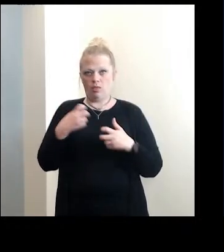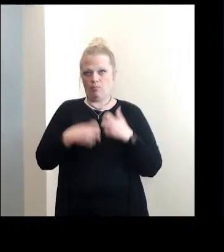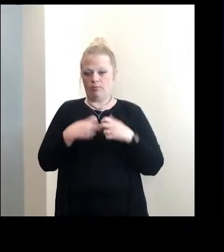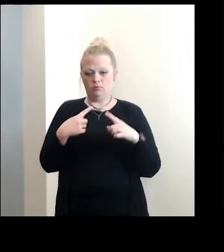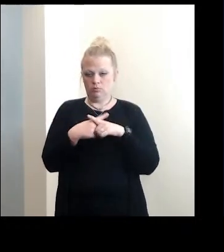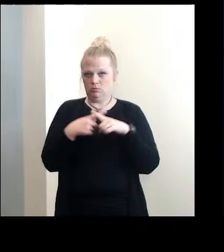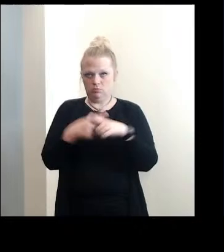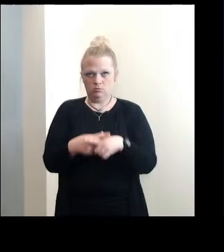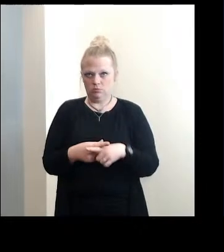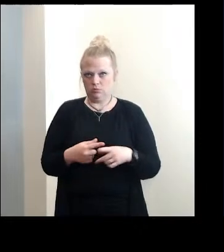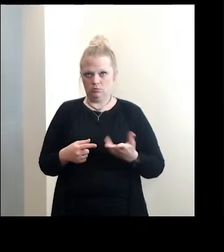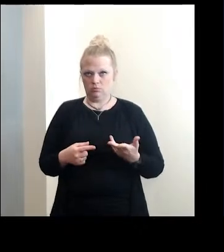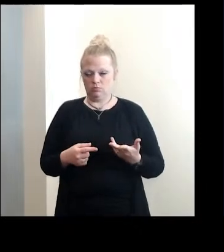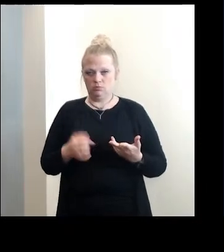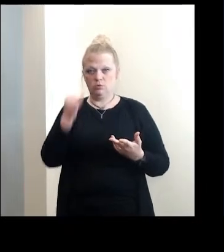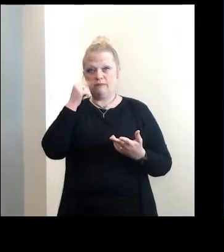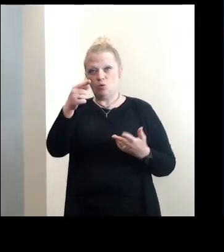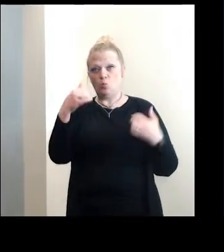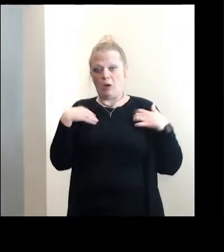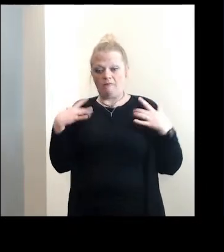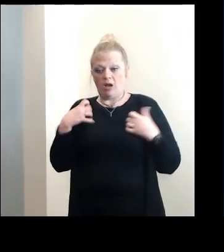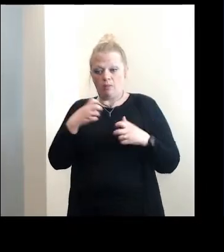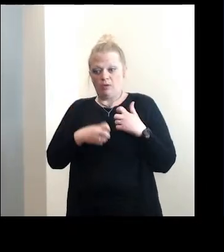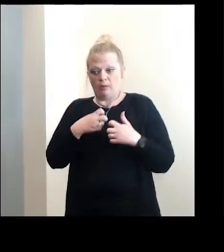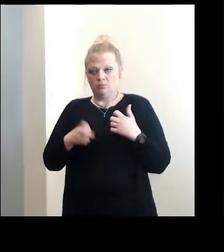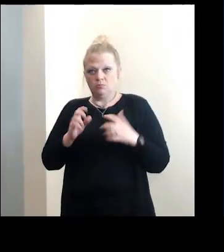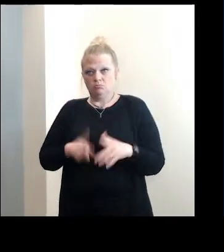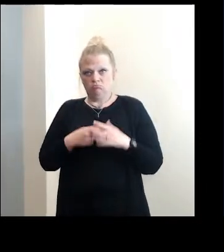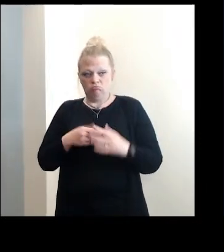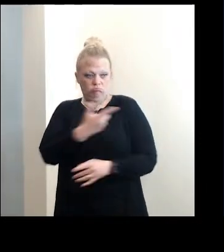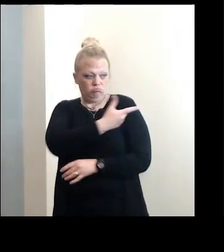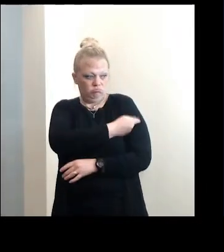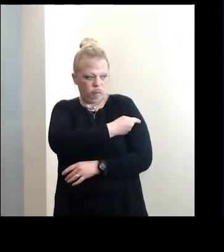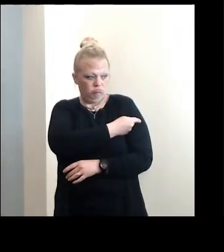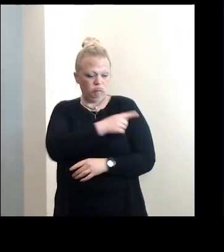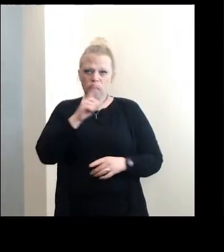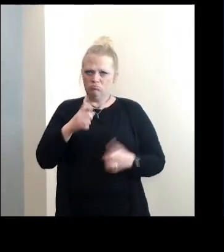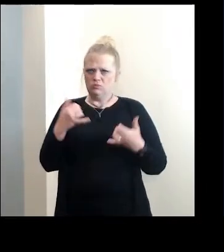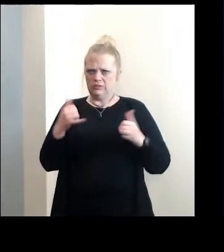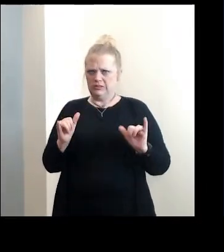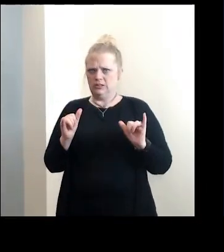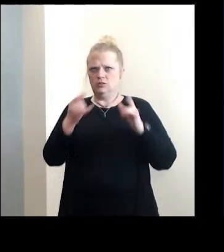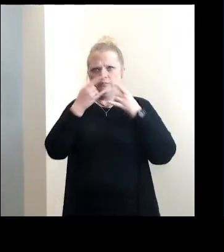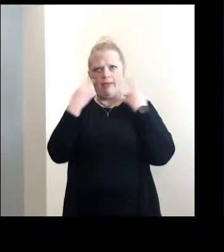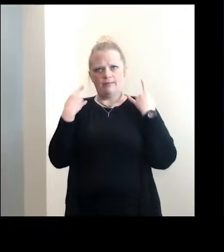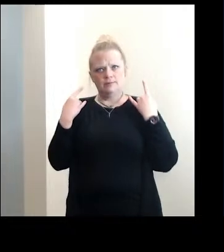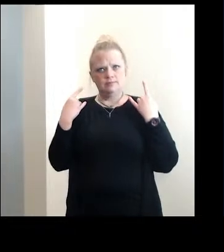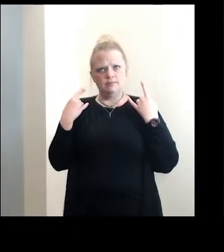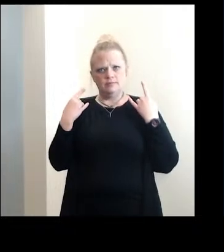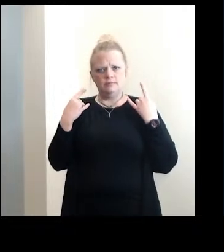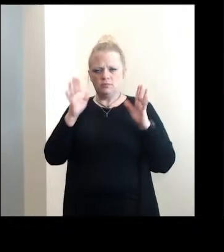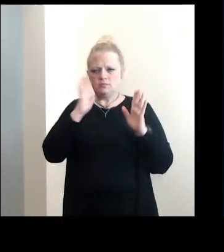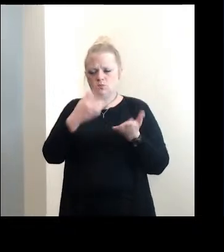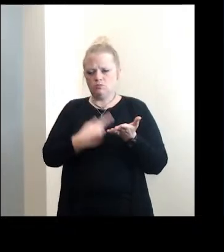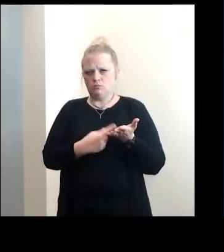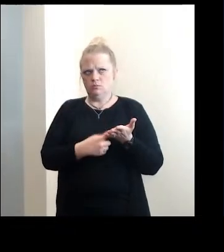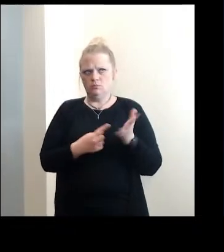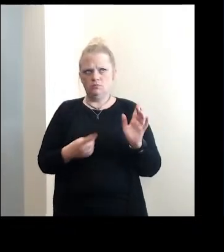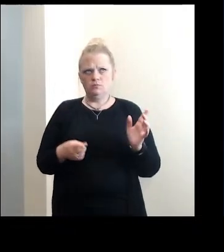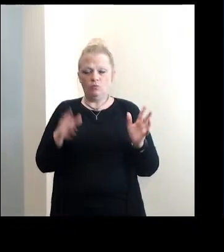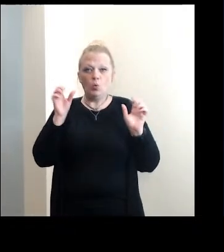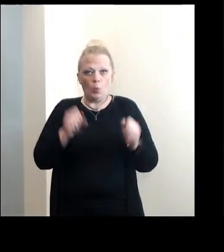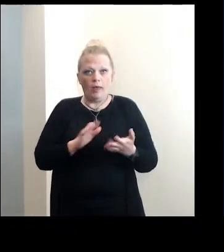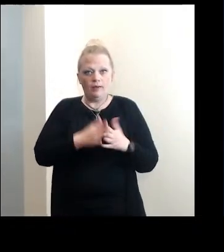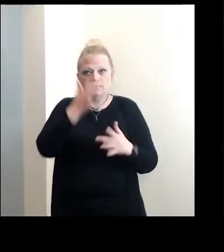you could be, if you have immunocompromised issues to begin with and you're vaccinated, you should still wear a mask, as we'll talk about. You can